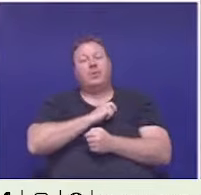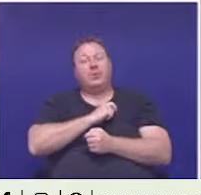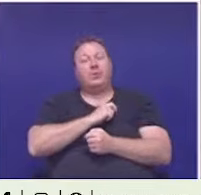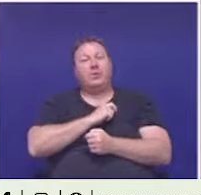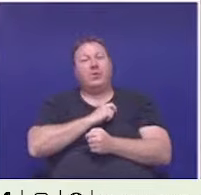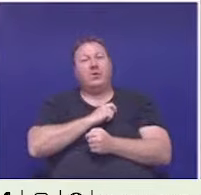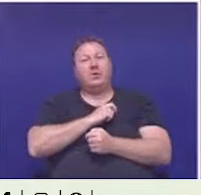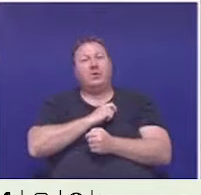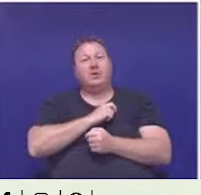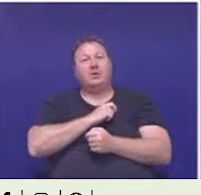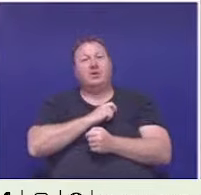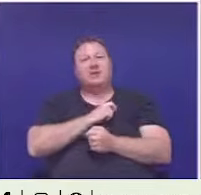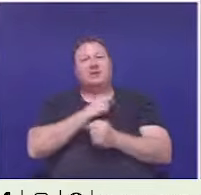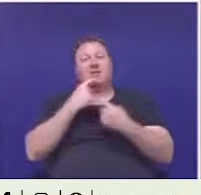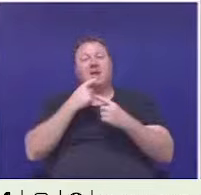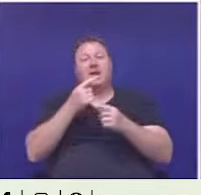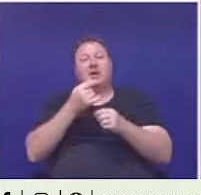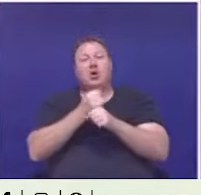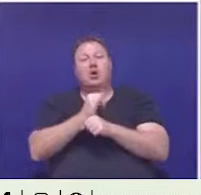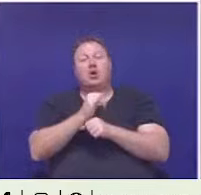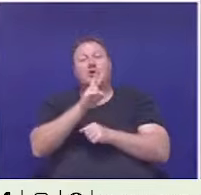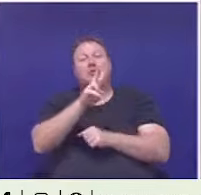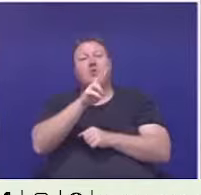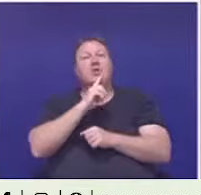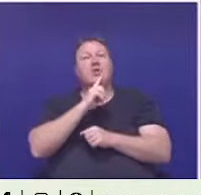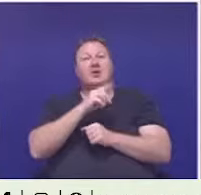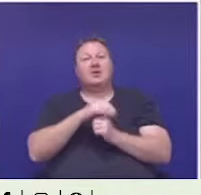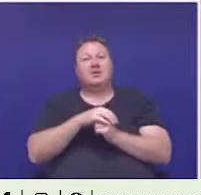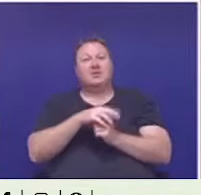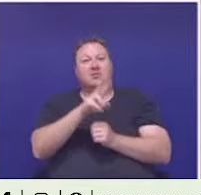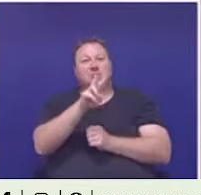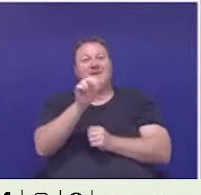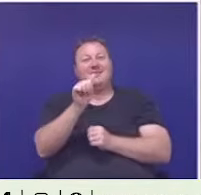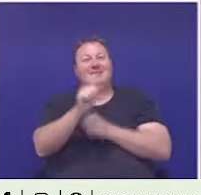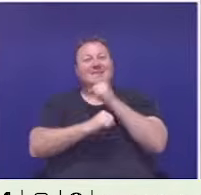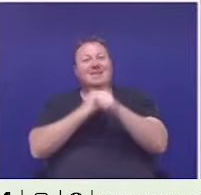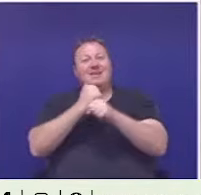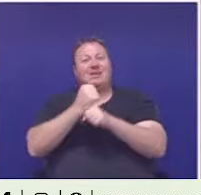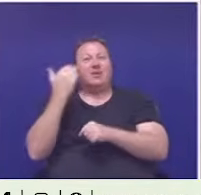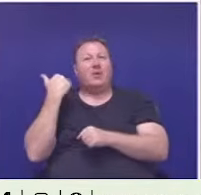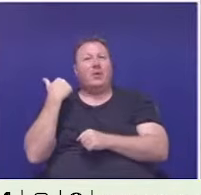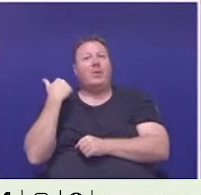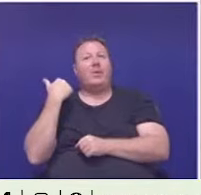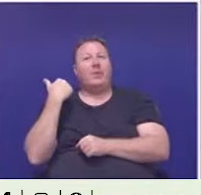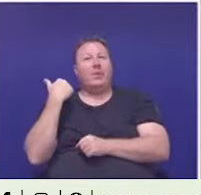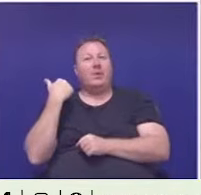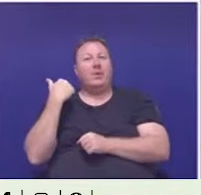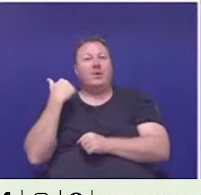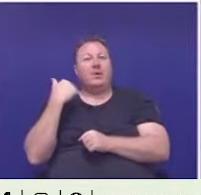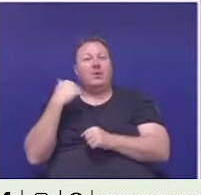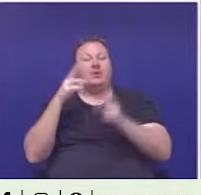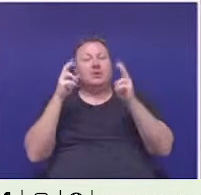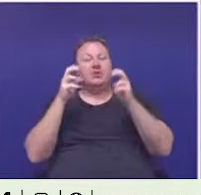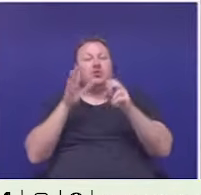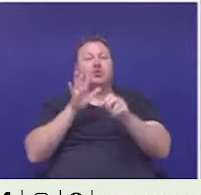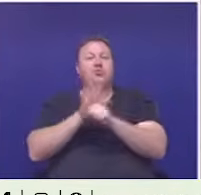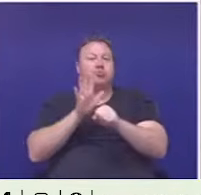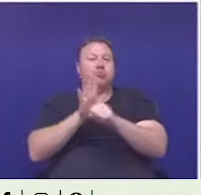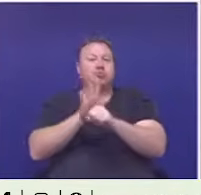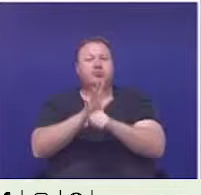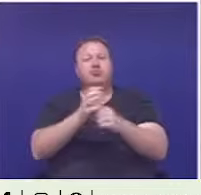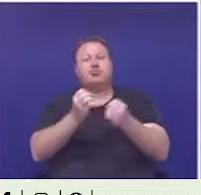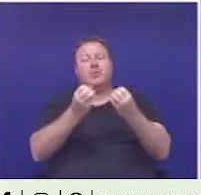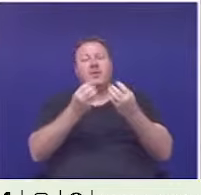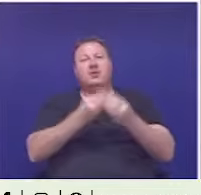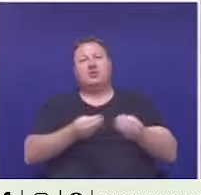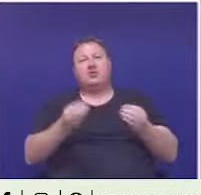point where you say in the early 2000s, that was 26 years ago, where the issue of overcrowding is happening. And